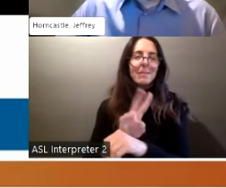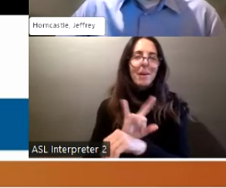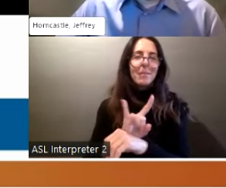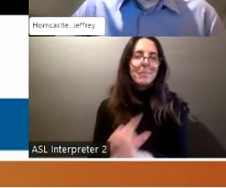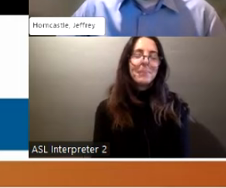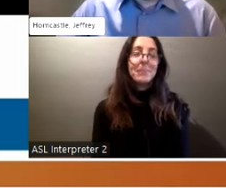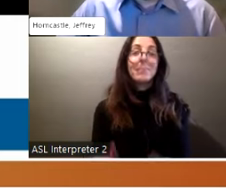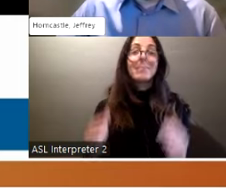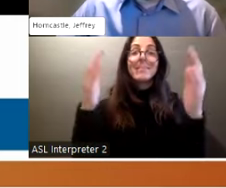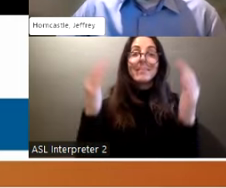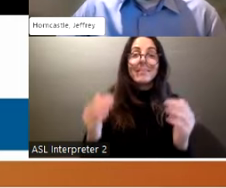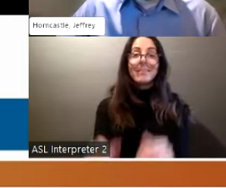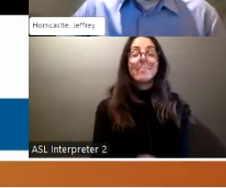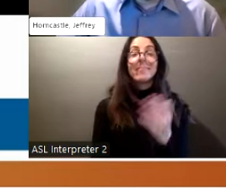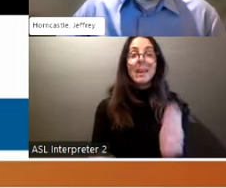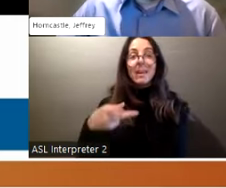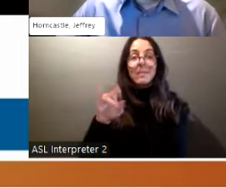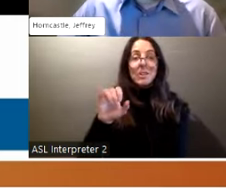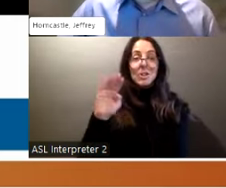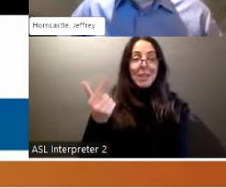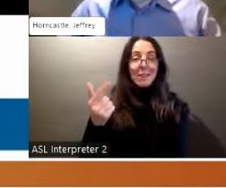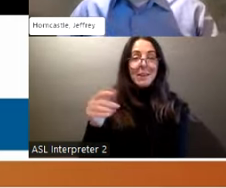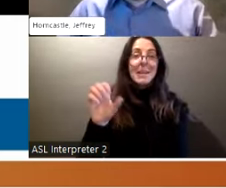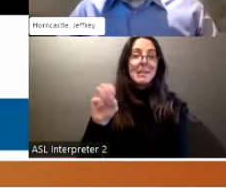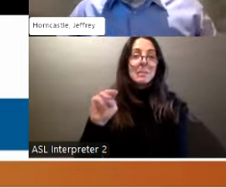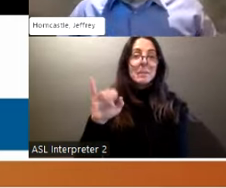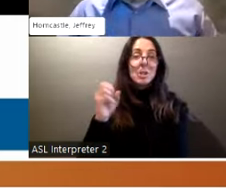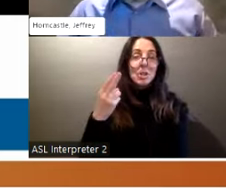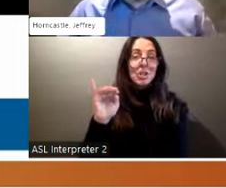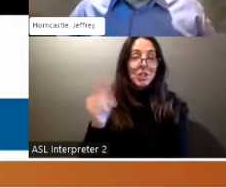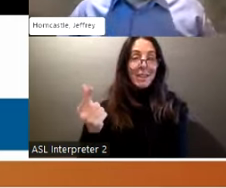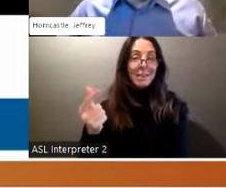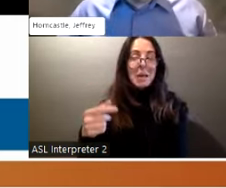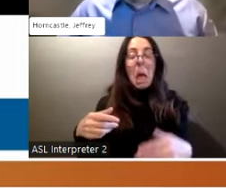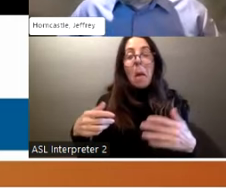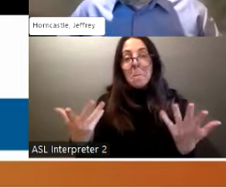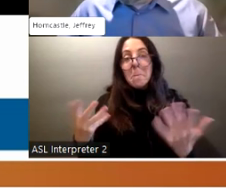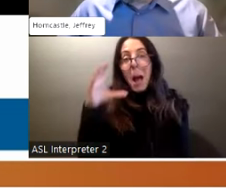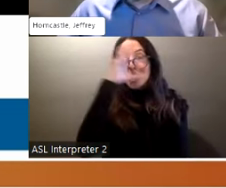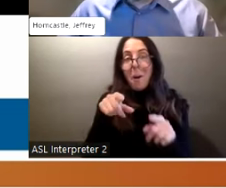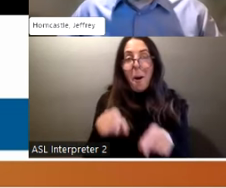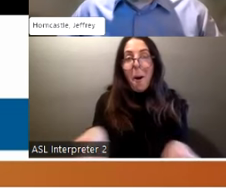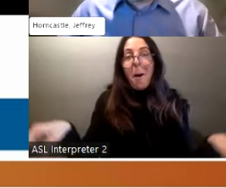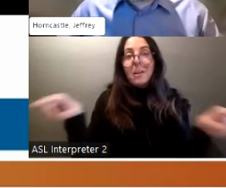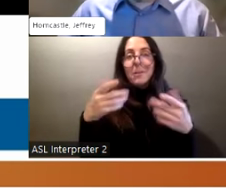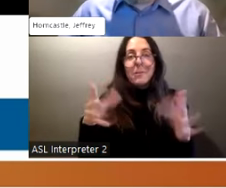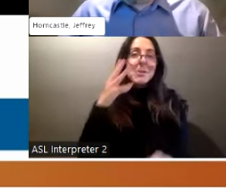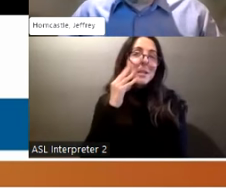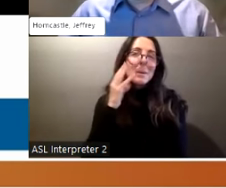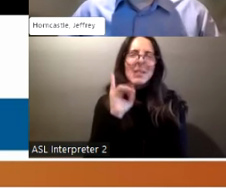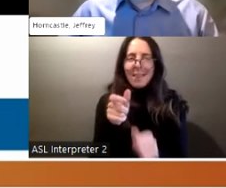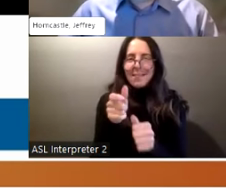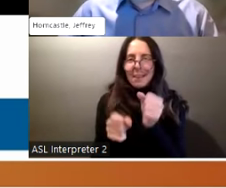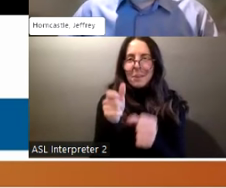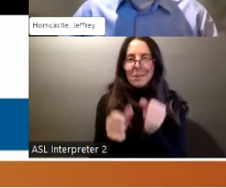So phishing and smishing, I think we, at one point or another, we've probably all received a phishing text message or